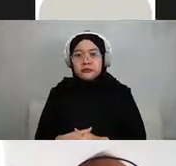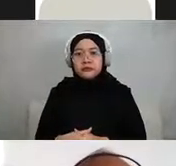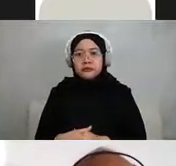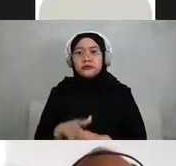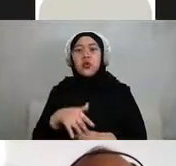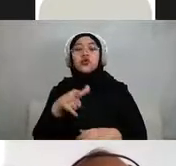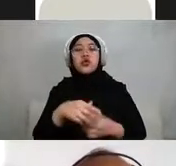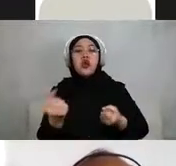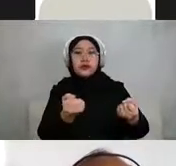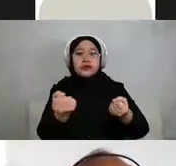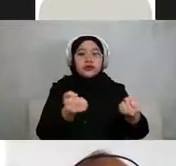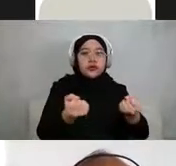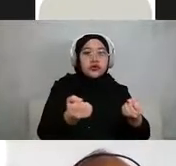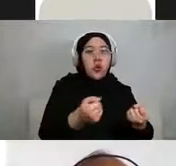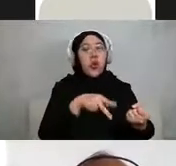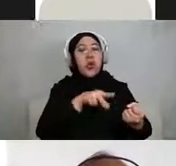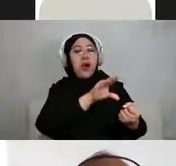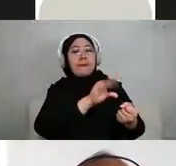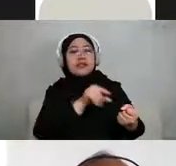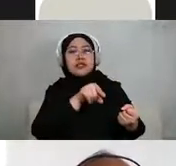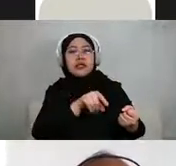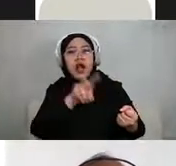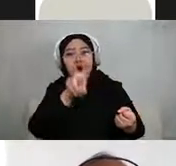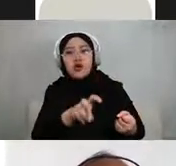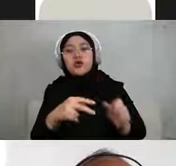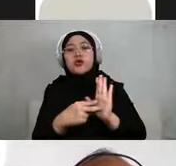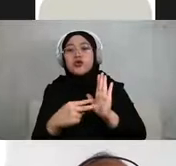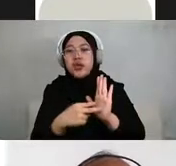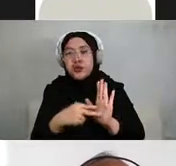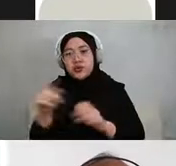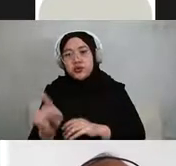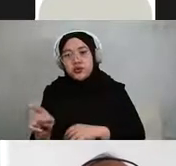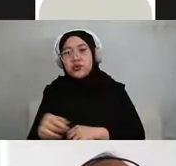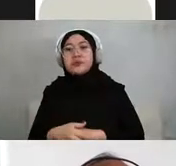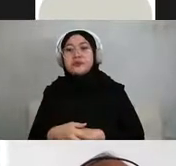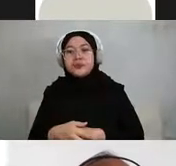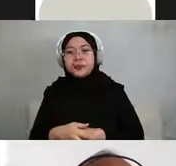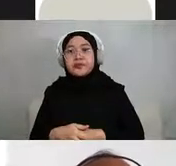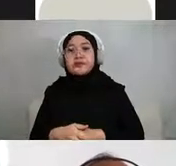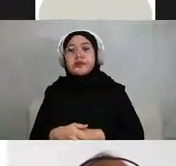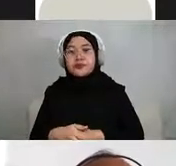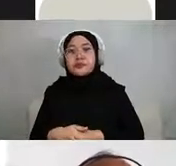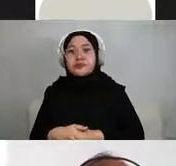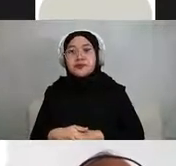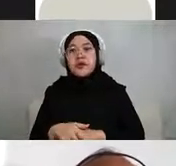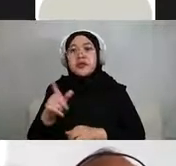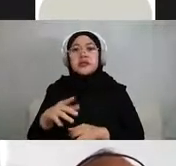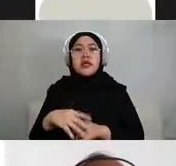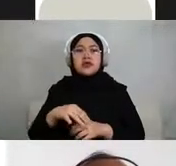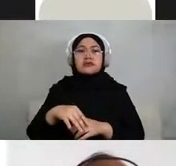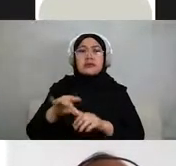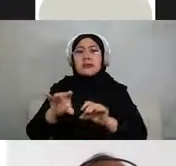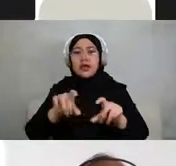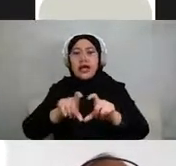the battery sizes also. We can go on increasing the battery sizes. But in every country, there are some